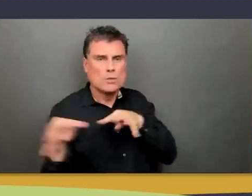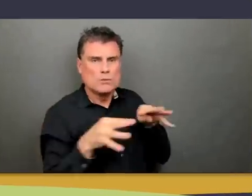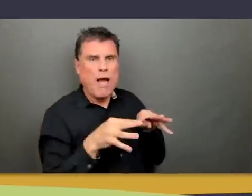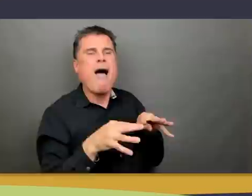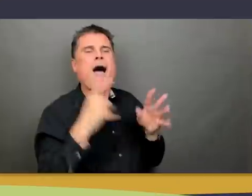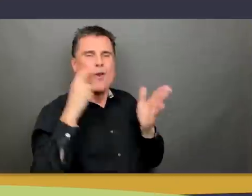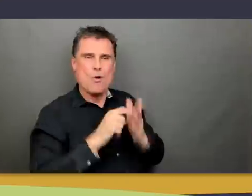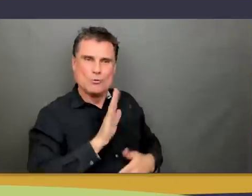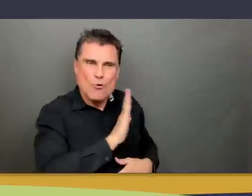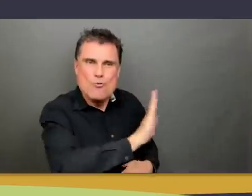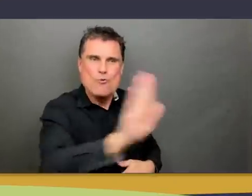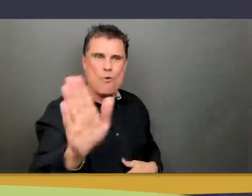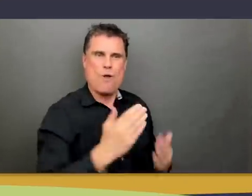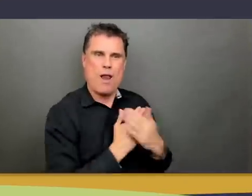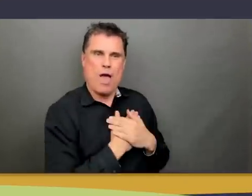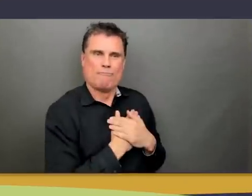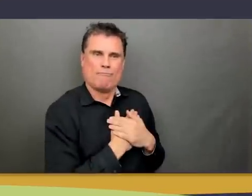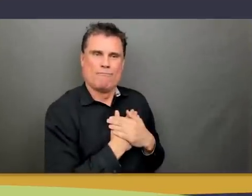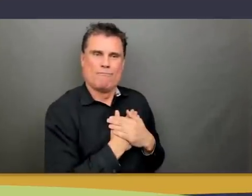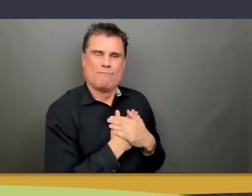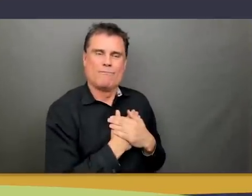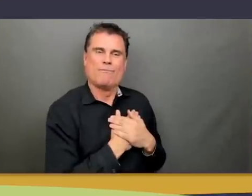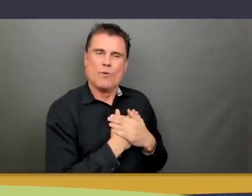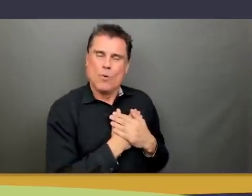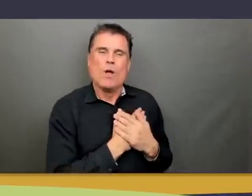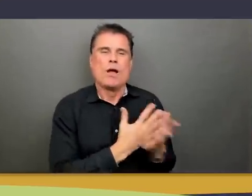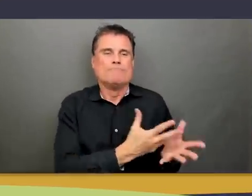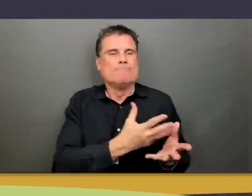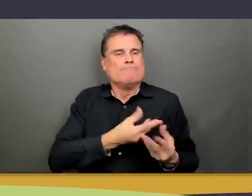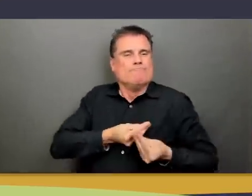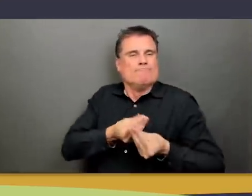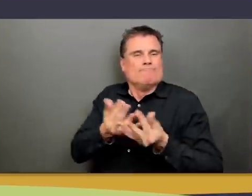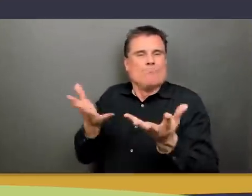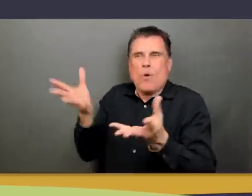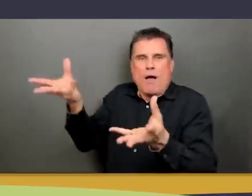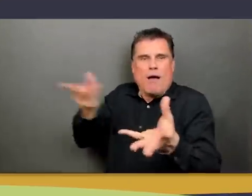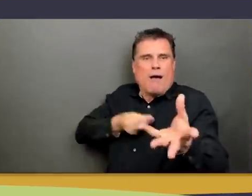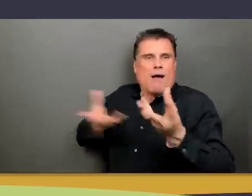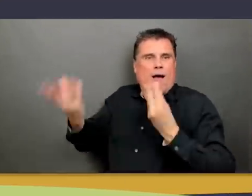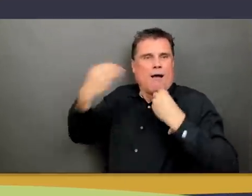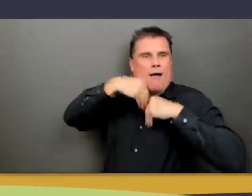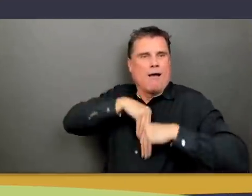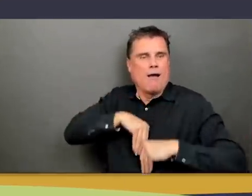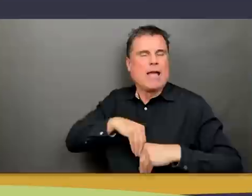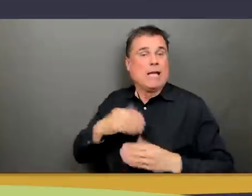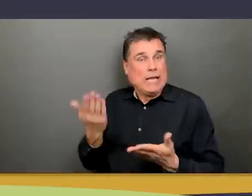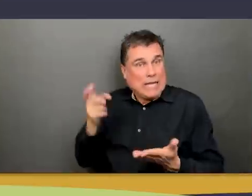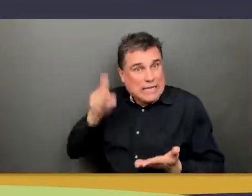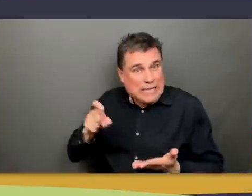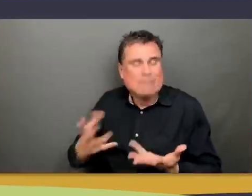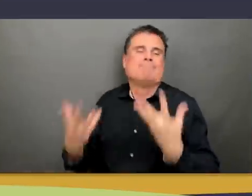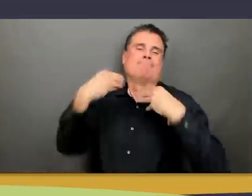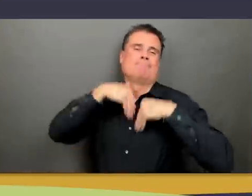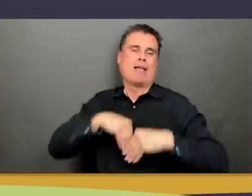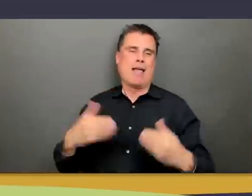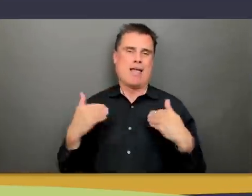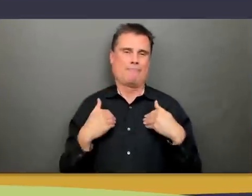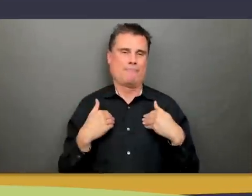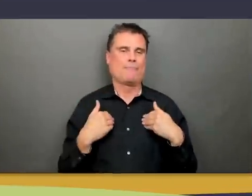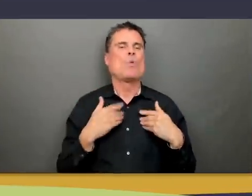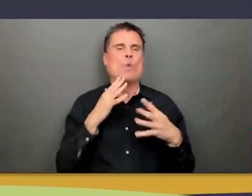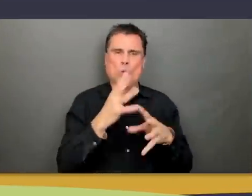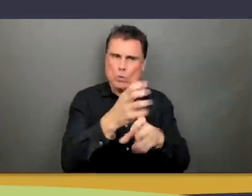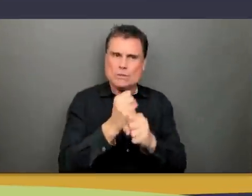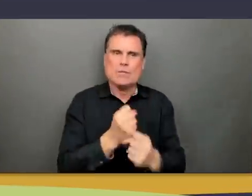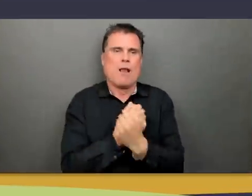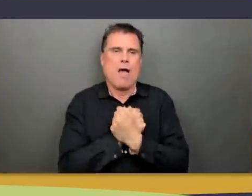May you release what you are holding. May you be held when you need it. And may we keep going. And may